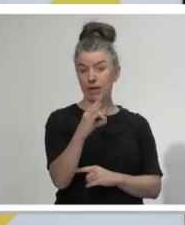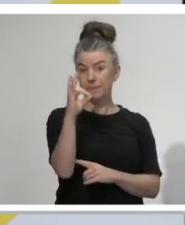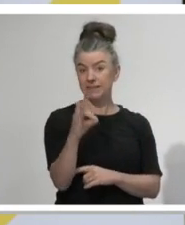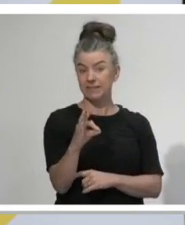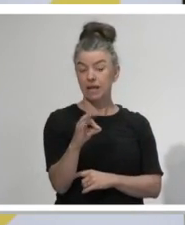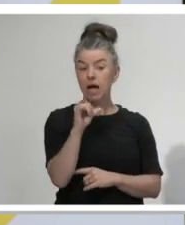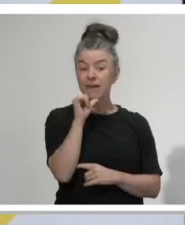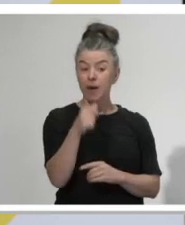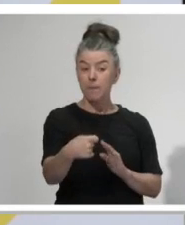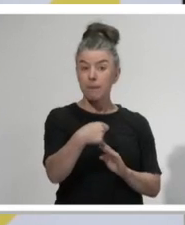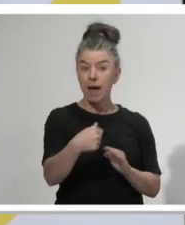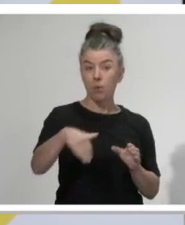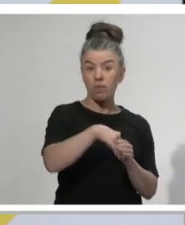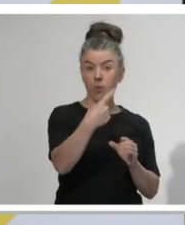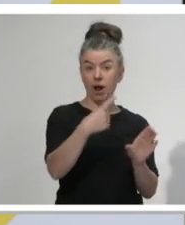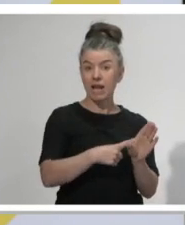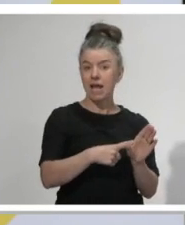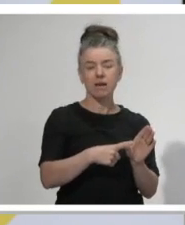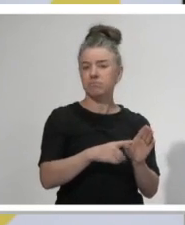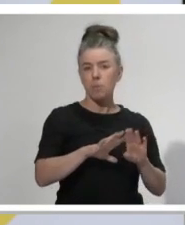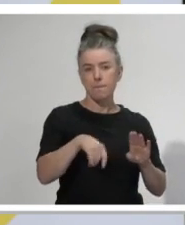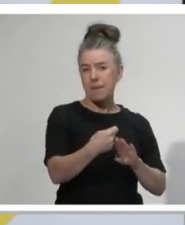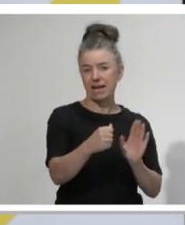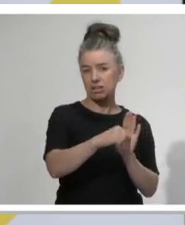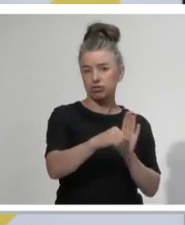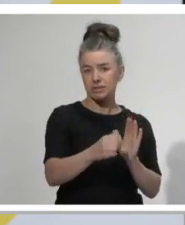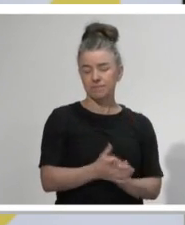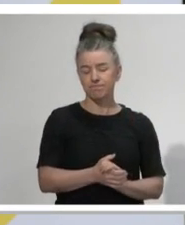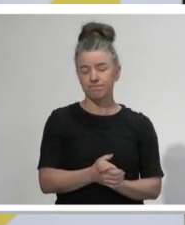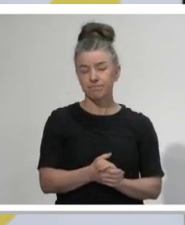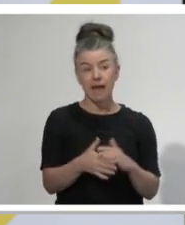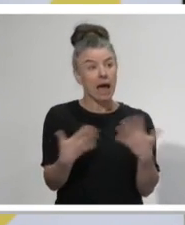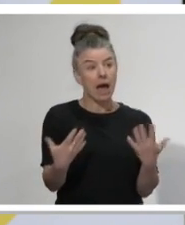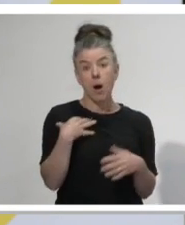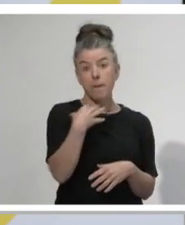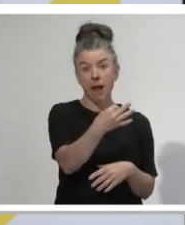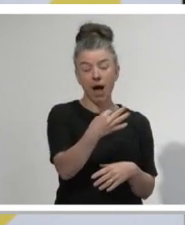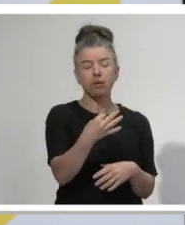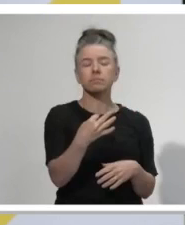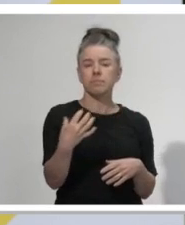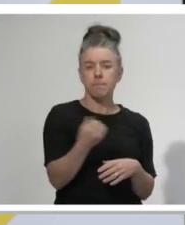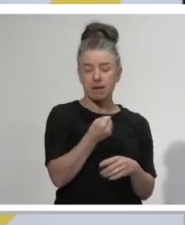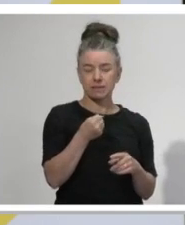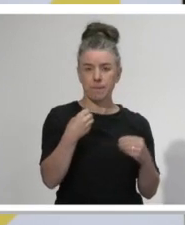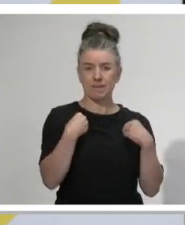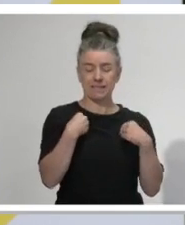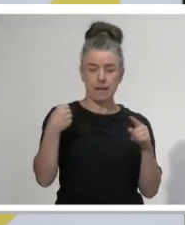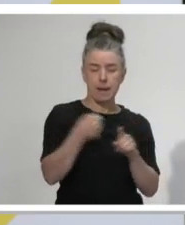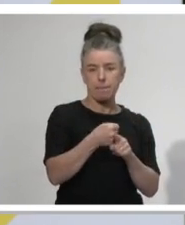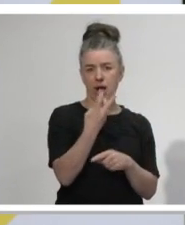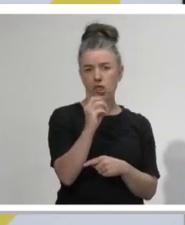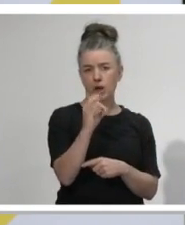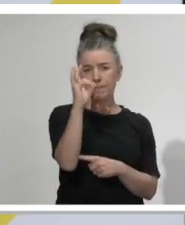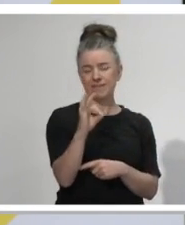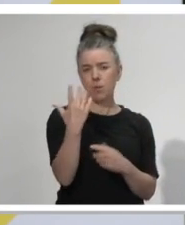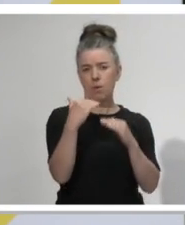year. The eligibility criteria are the same as for the wage subsidy scheme, but businesses will also have to declare that they are a viable